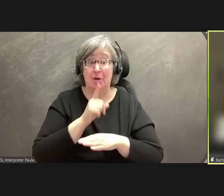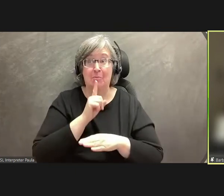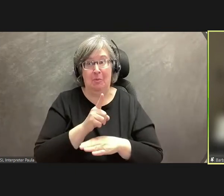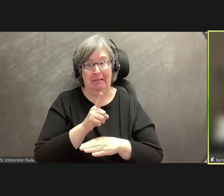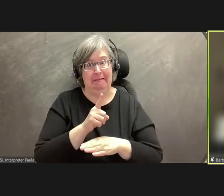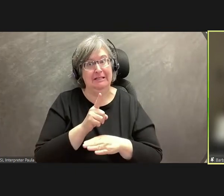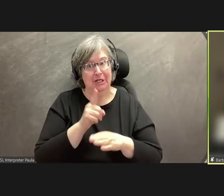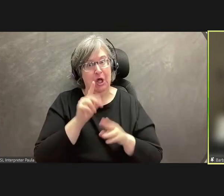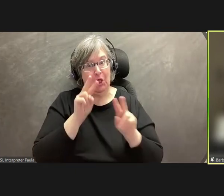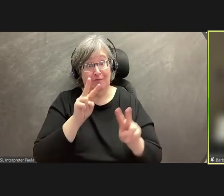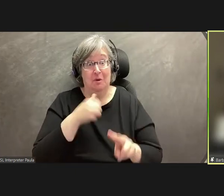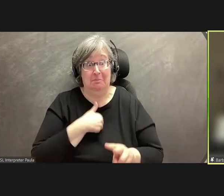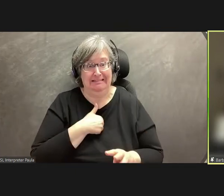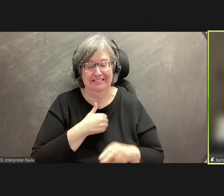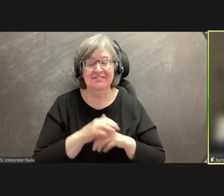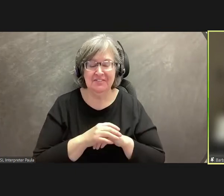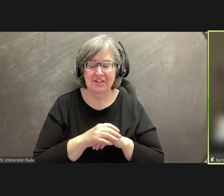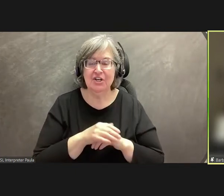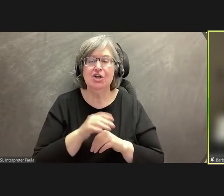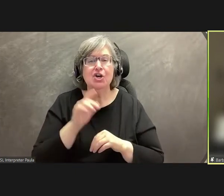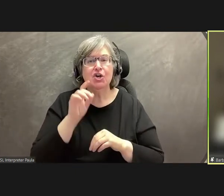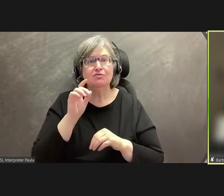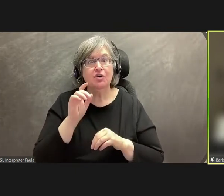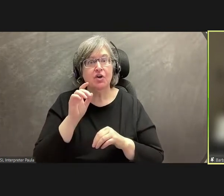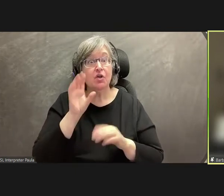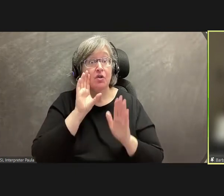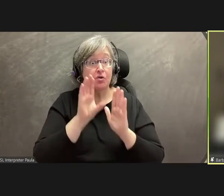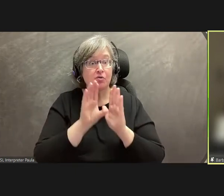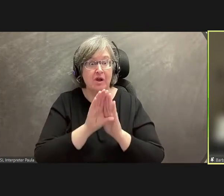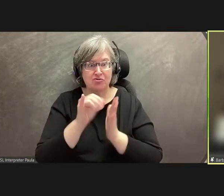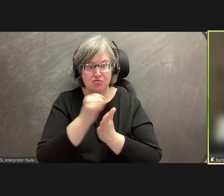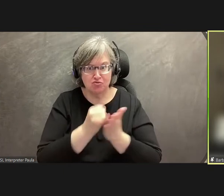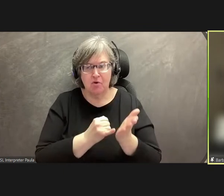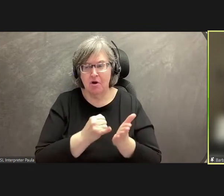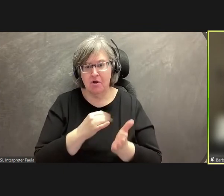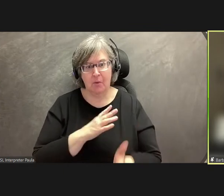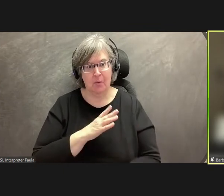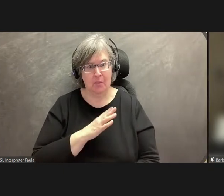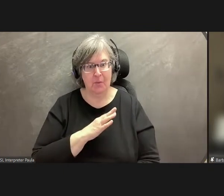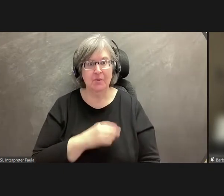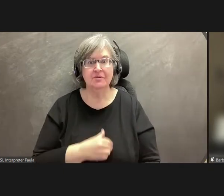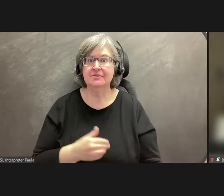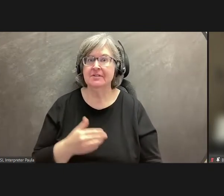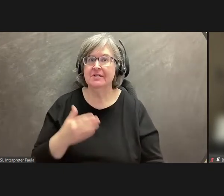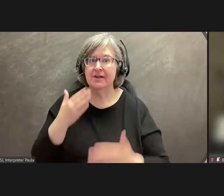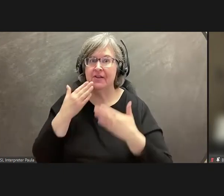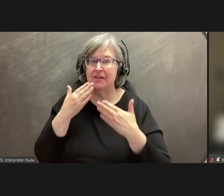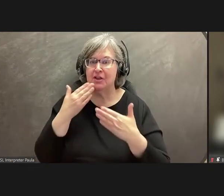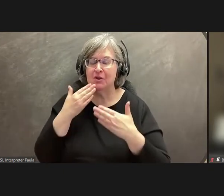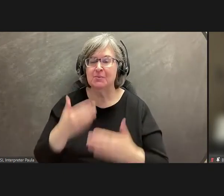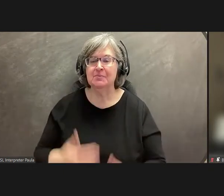forward to that. And I think it looks really cool what that rendering shows. Thank you.